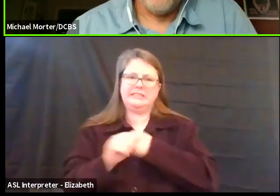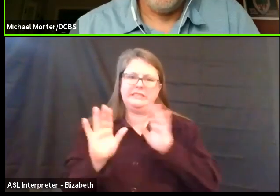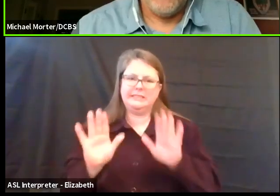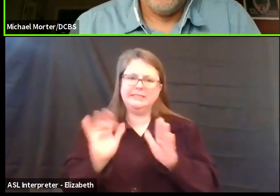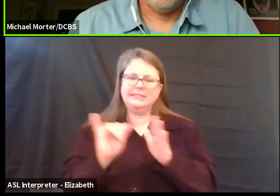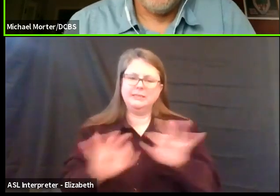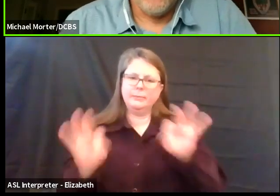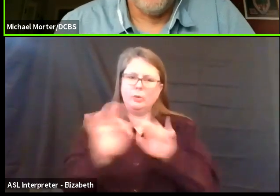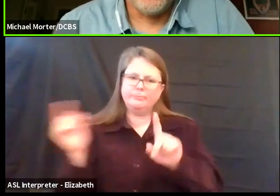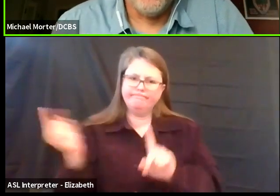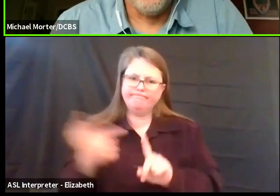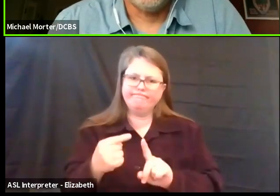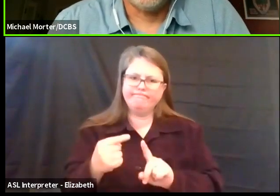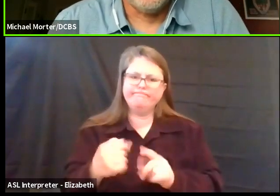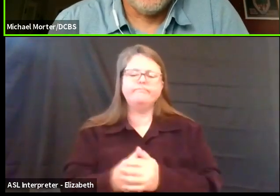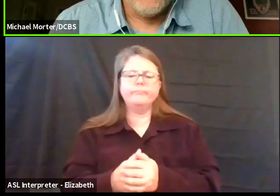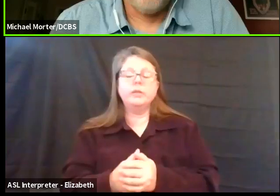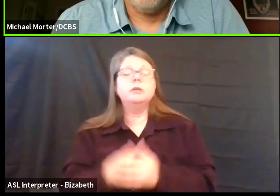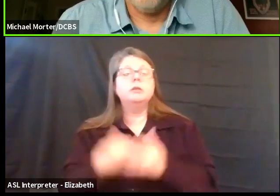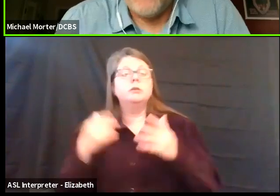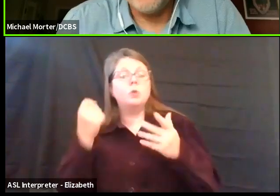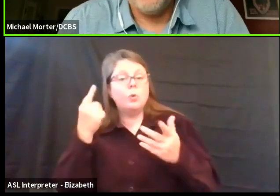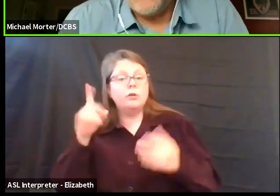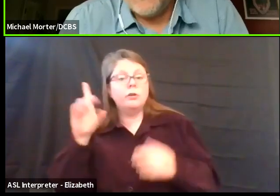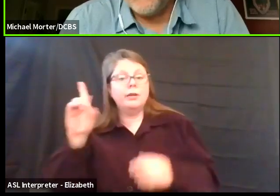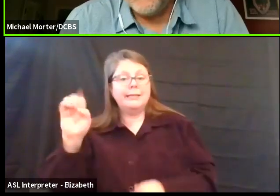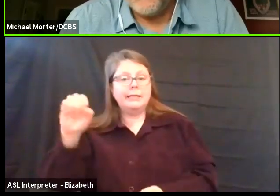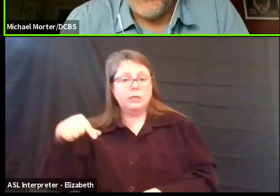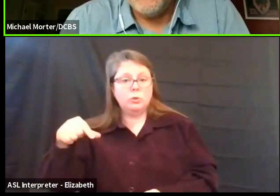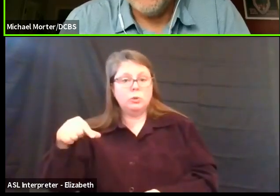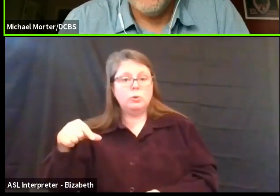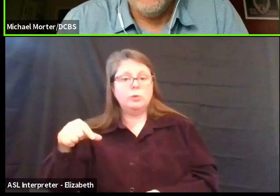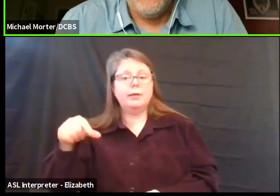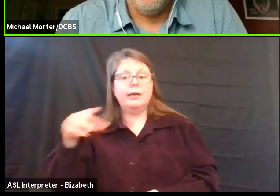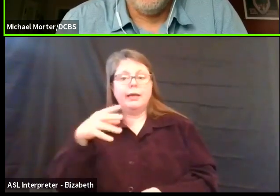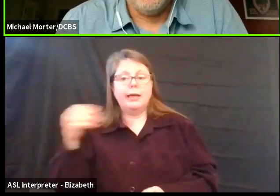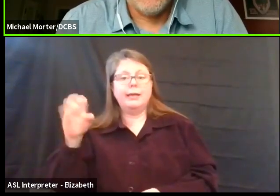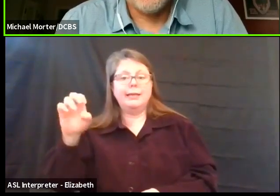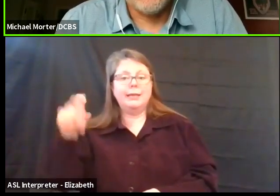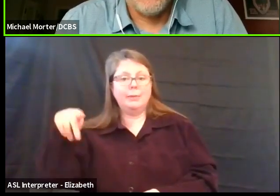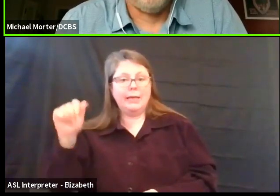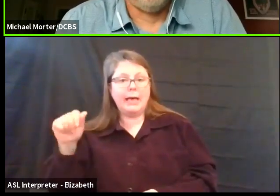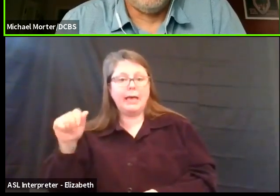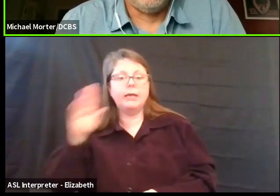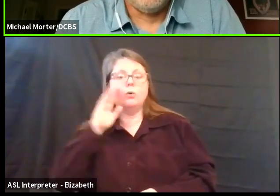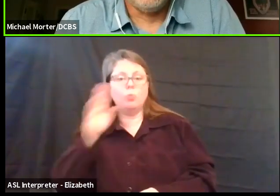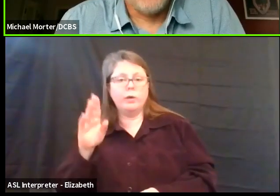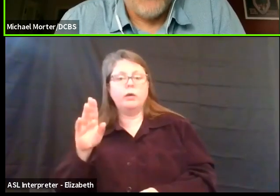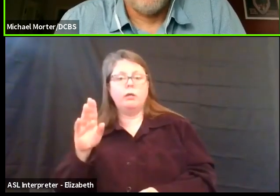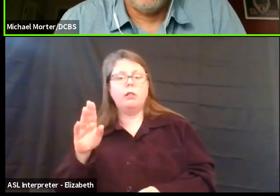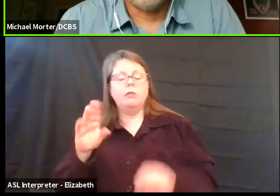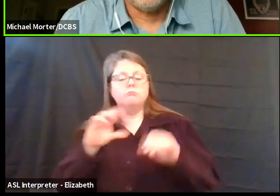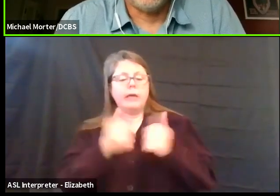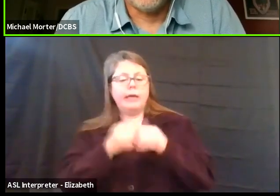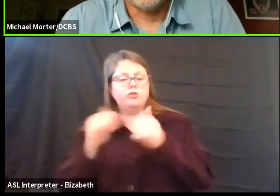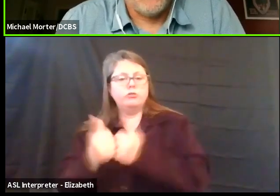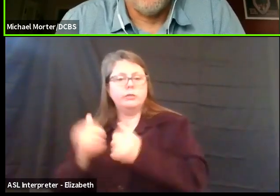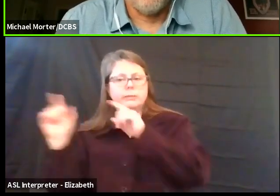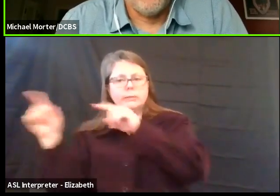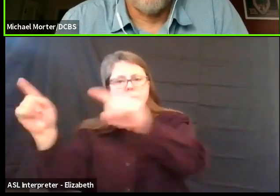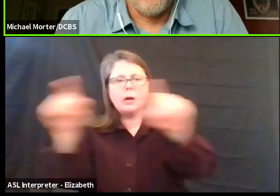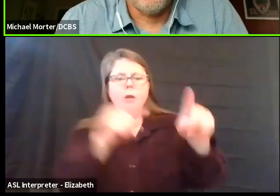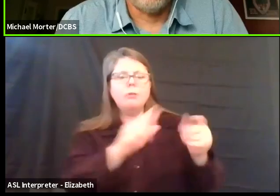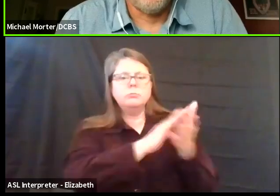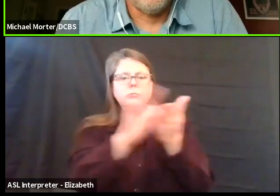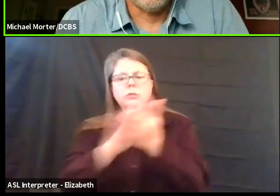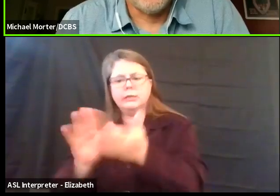DEQ and the EPA, again, will do this cleanup of household hazardous waste. And then the next step will be each county makes a decision how